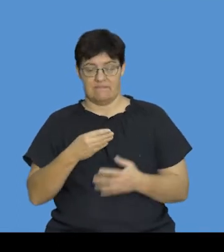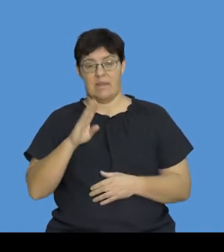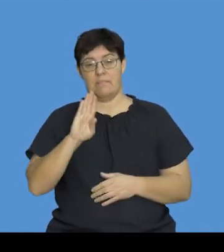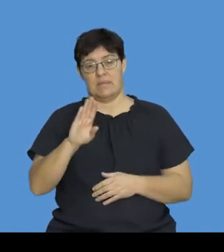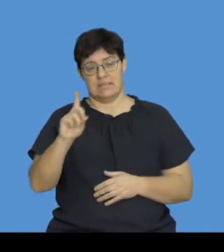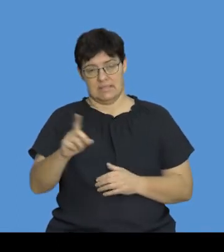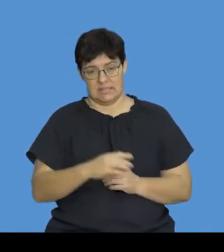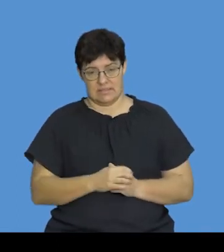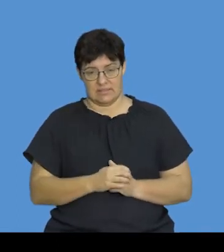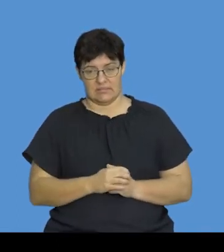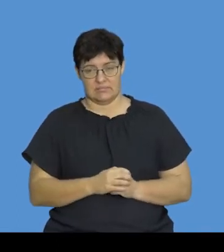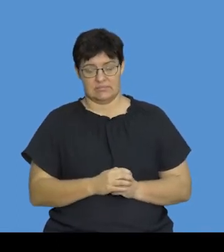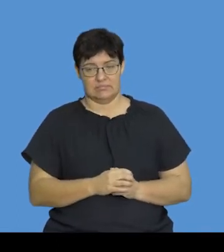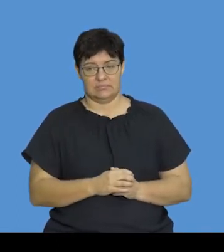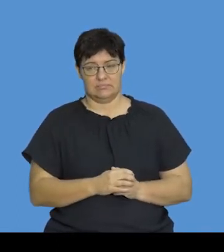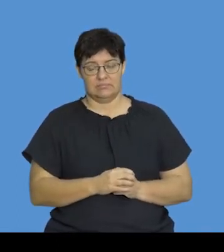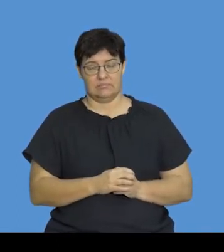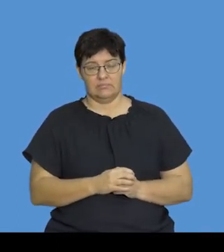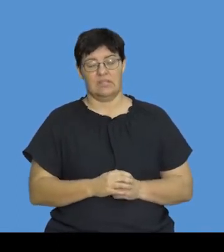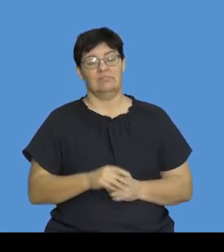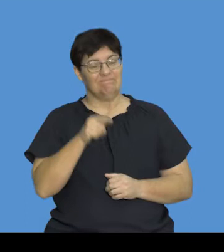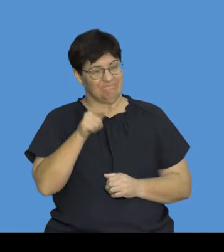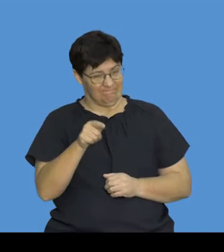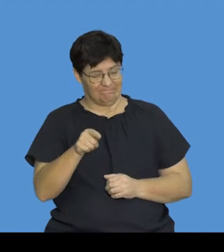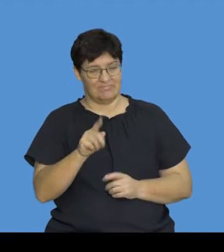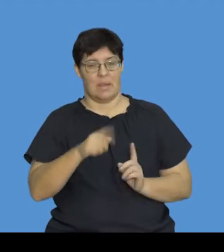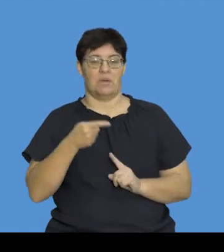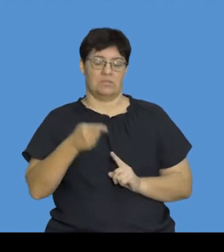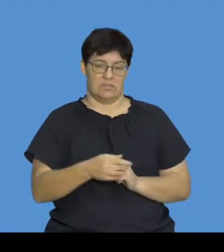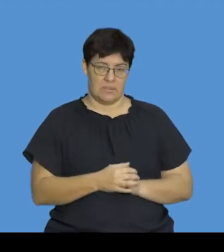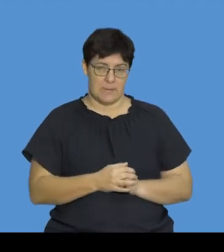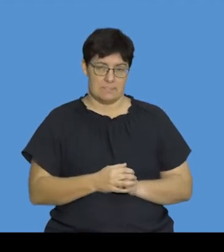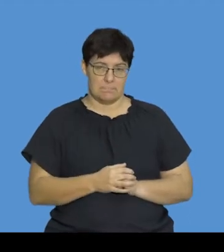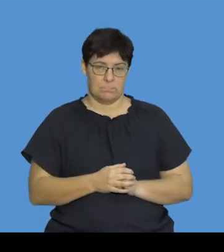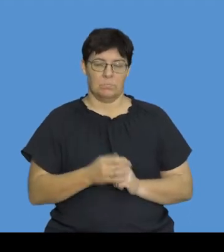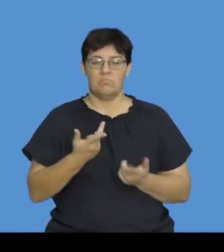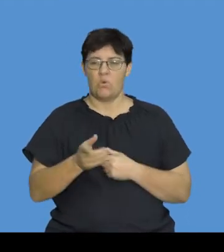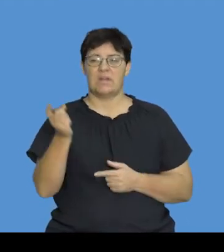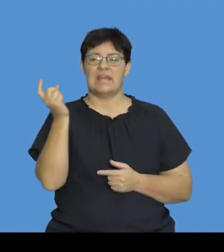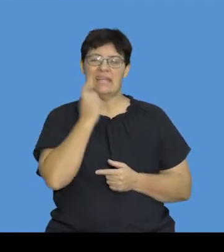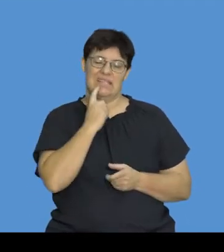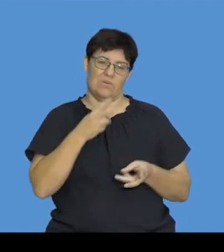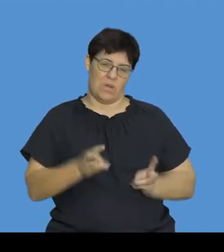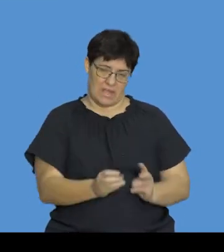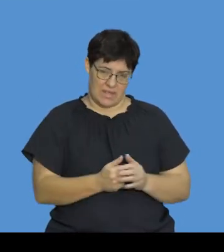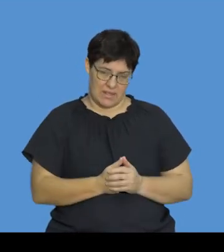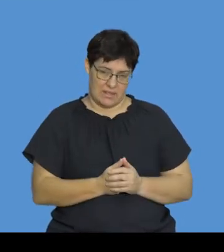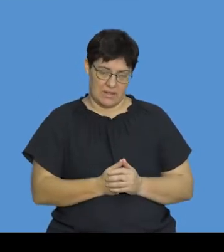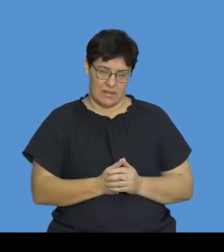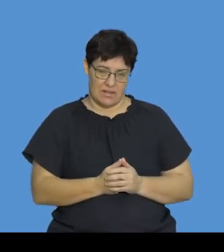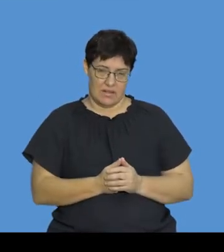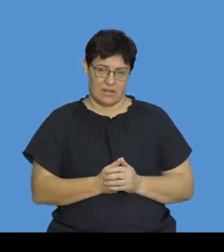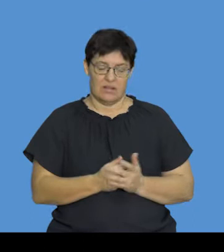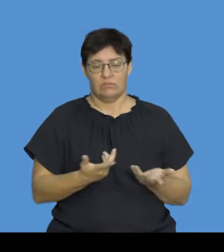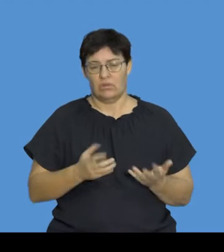be BD. And that's what this is all about. So this will be the easier method of how to